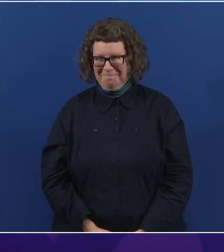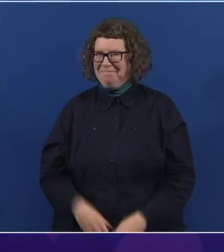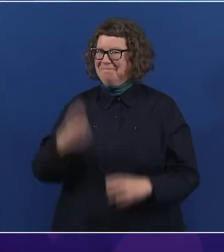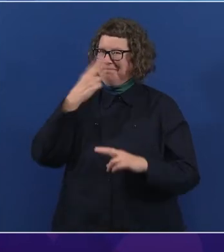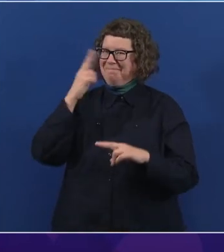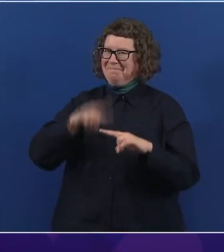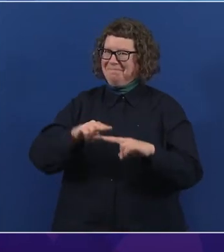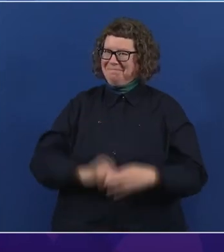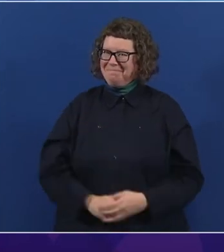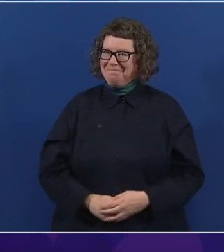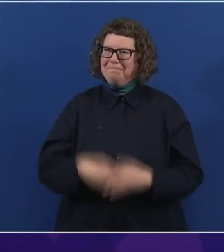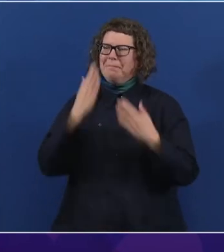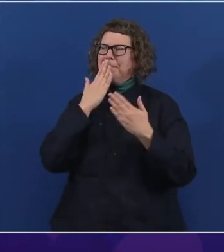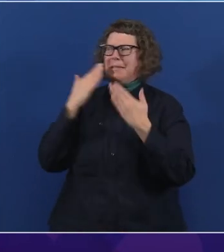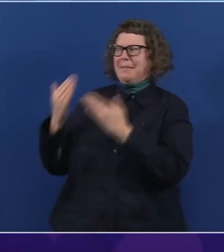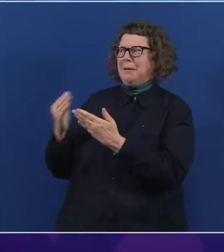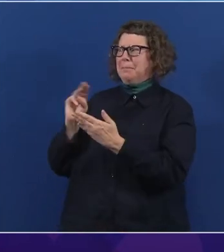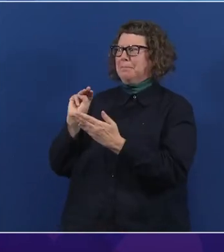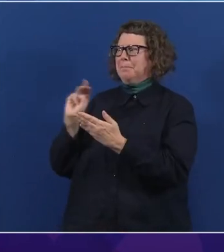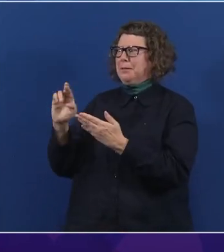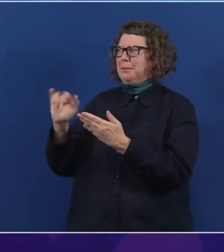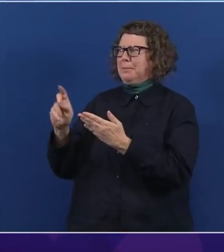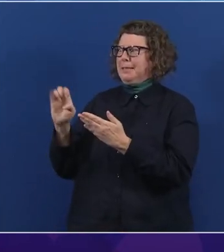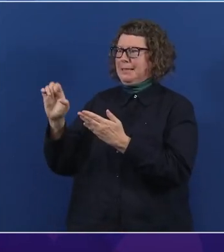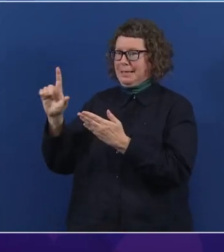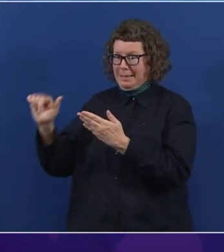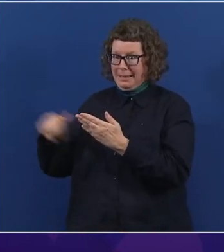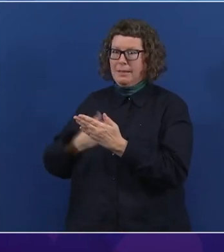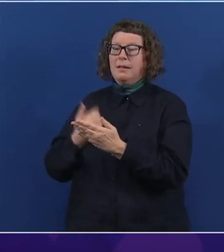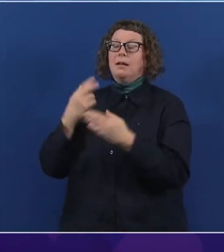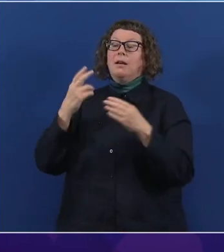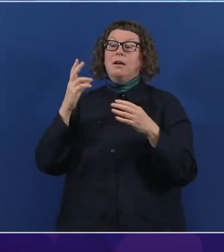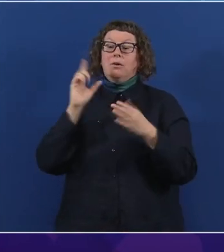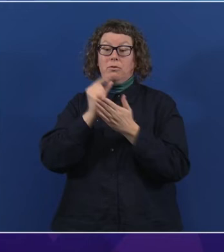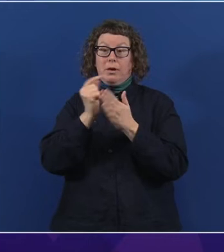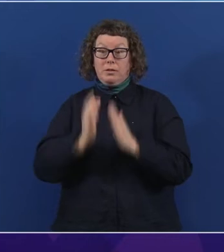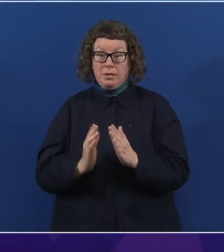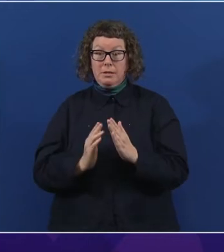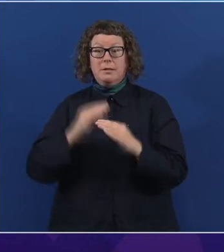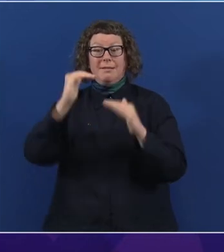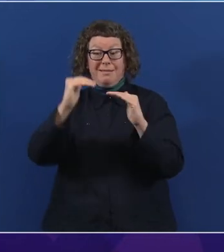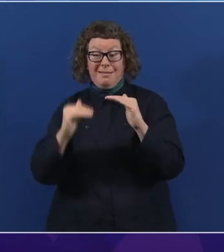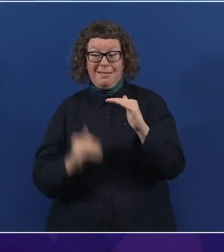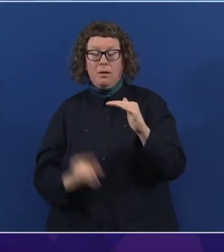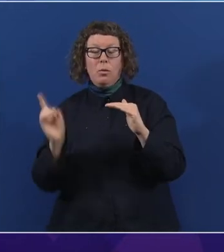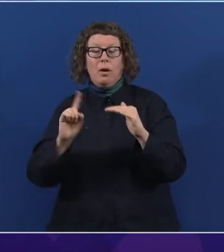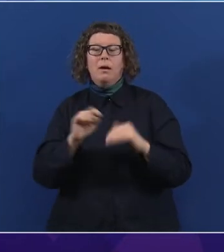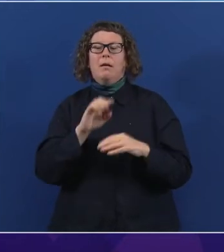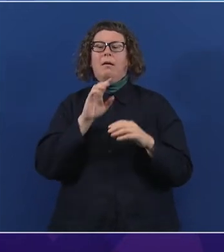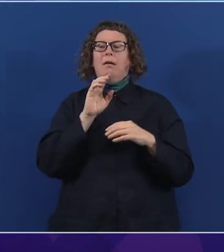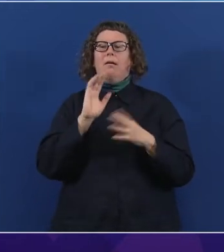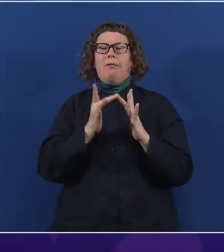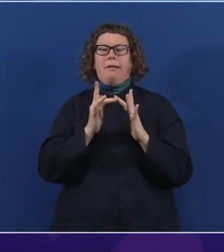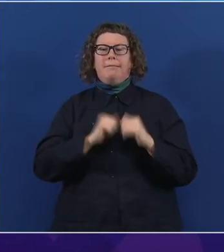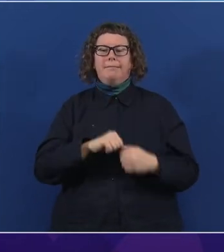That was fun. Thank you, Mr. Beasley. A full list of graduates by school can be found online at